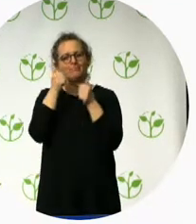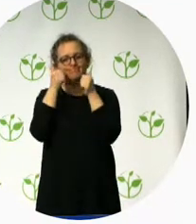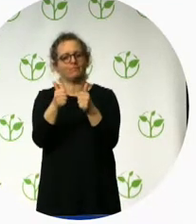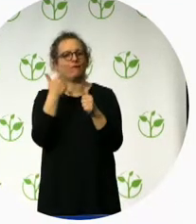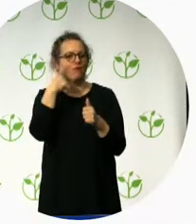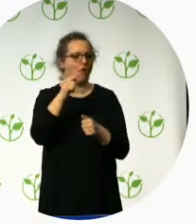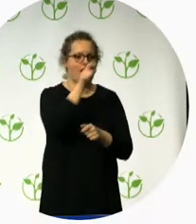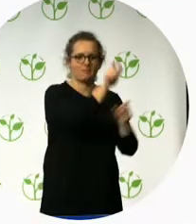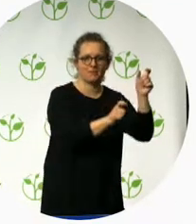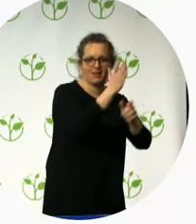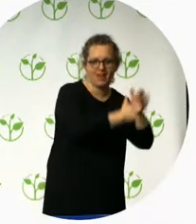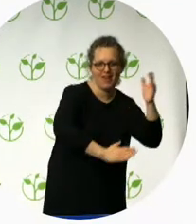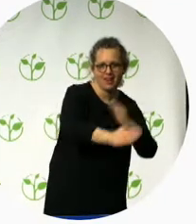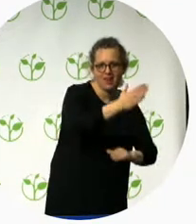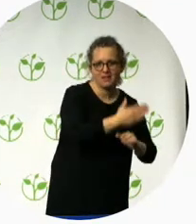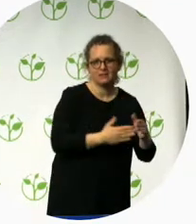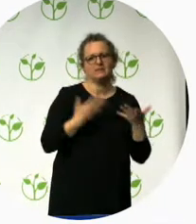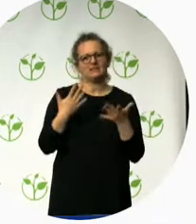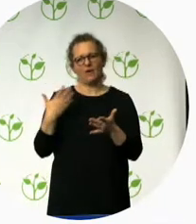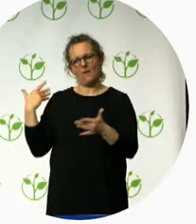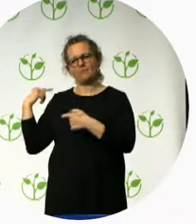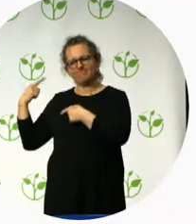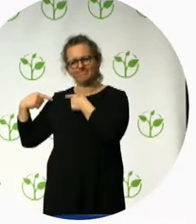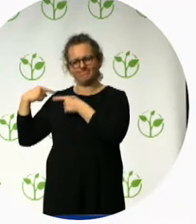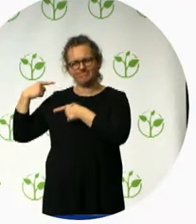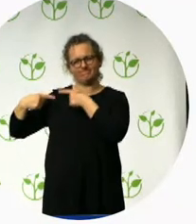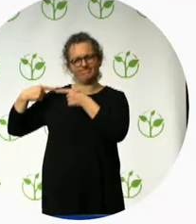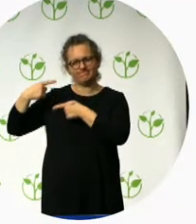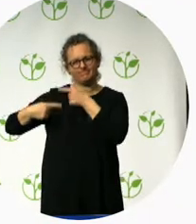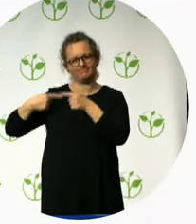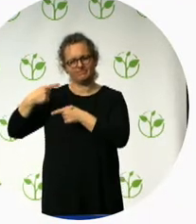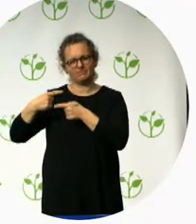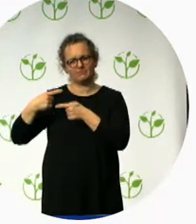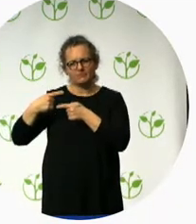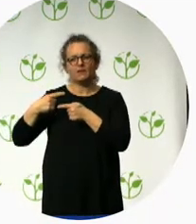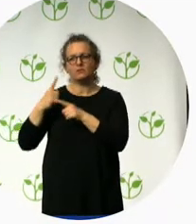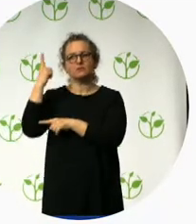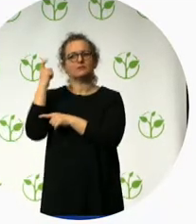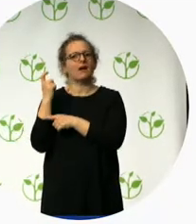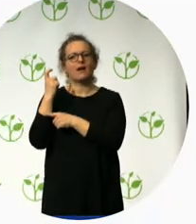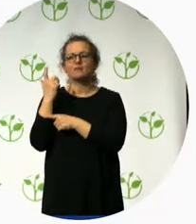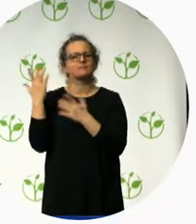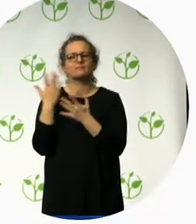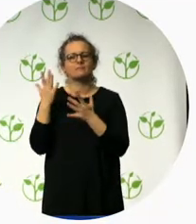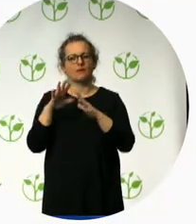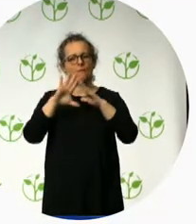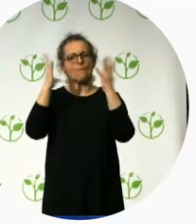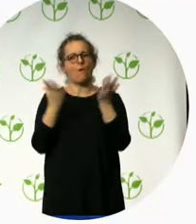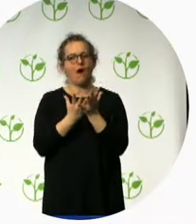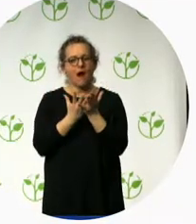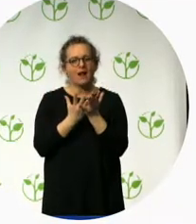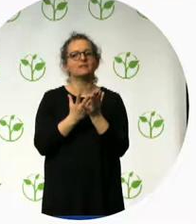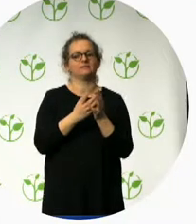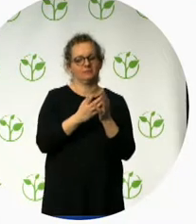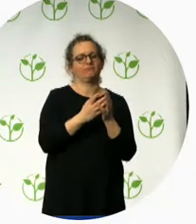World Congress in Durban in 2011. And after he presented it and came back to Sri Lanka